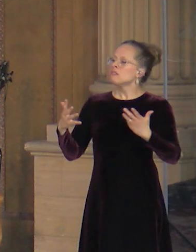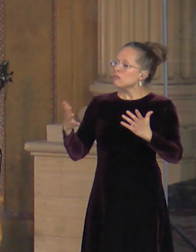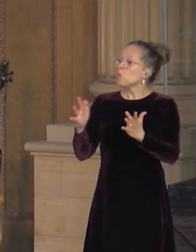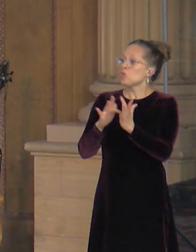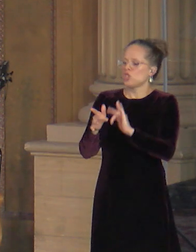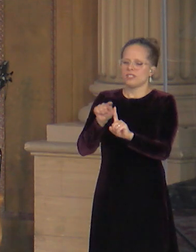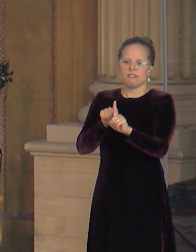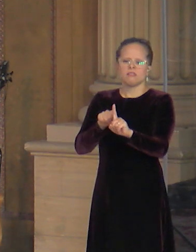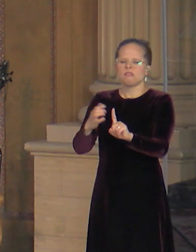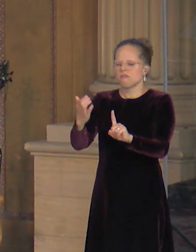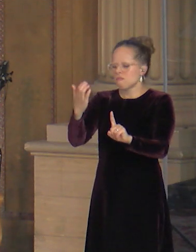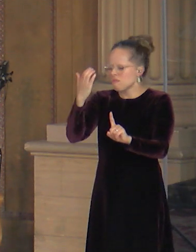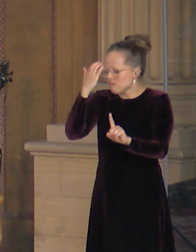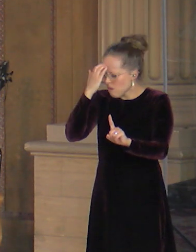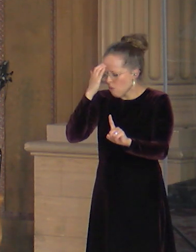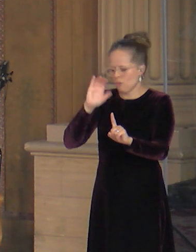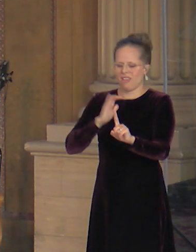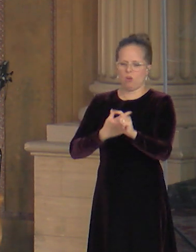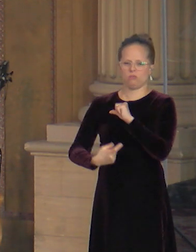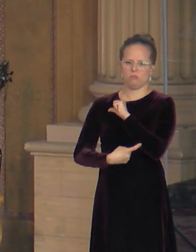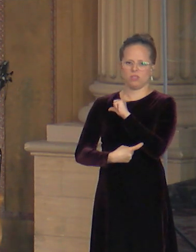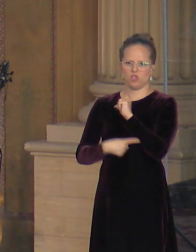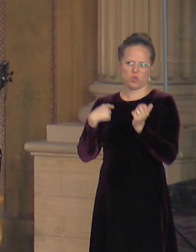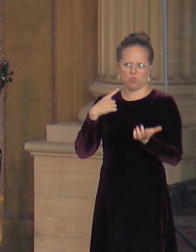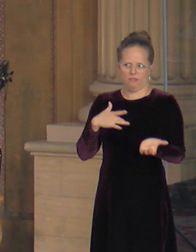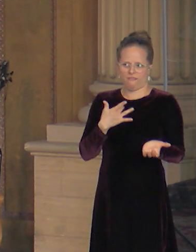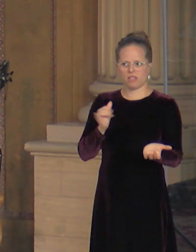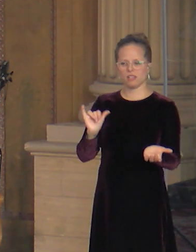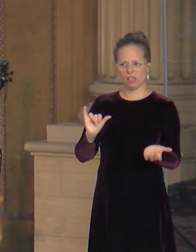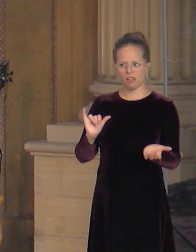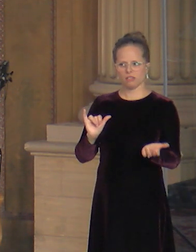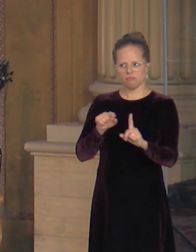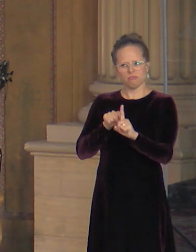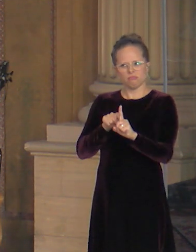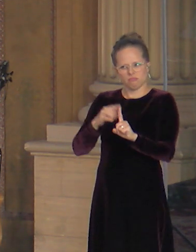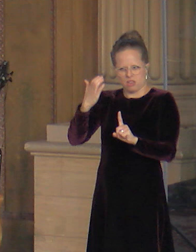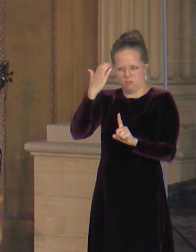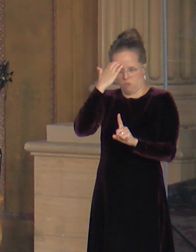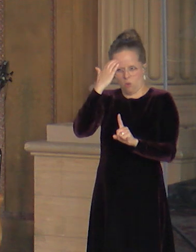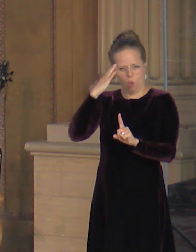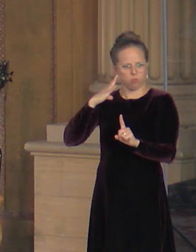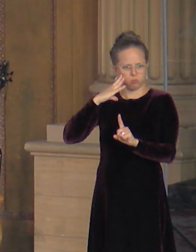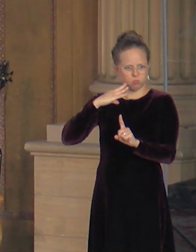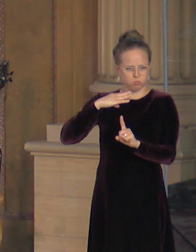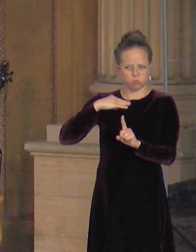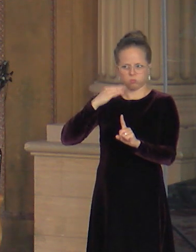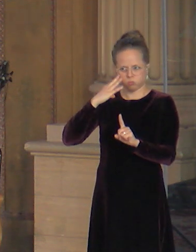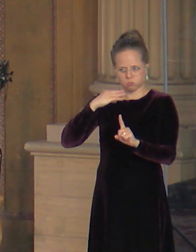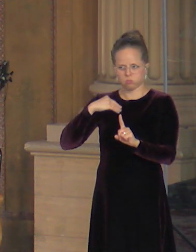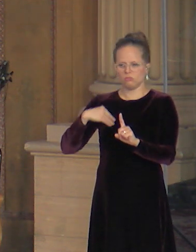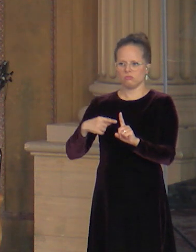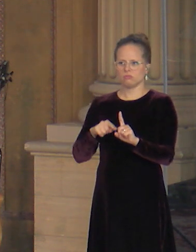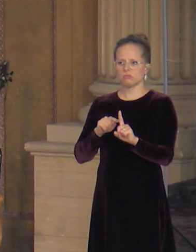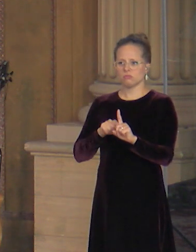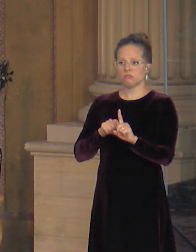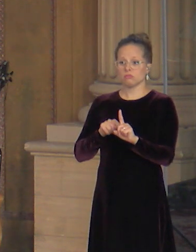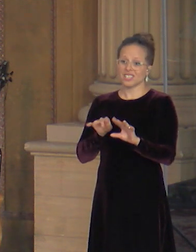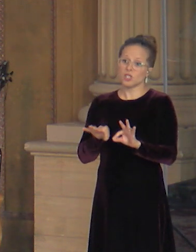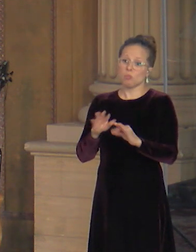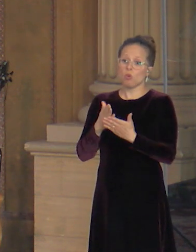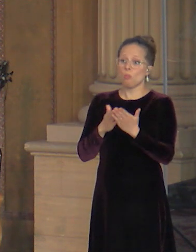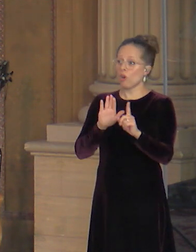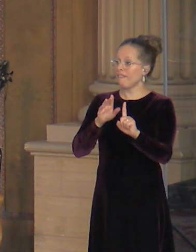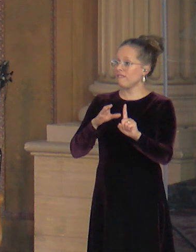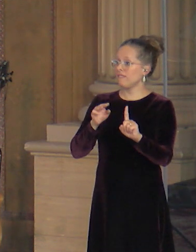knows what our temptation is like he's experienced it this is an important part of his mission Hebrews